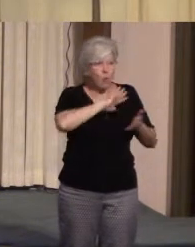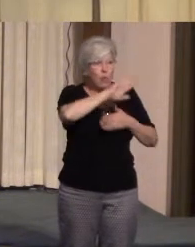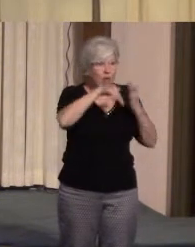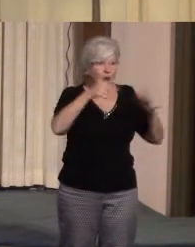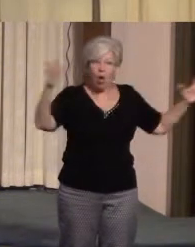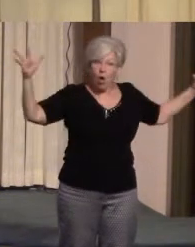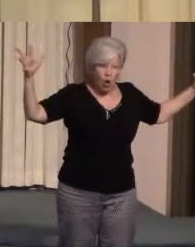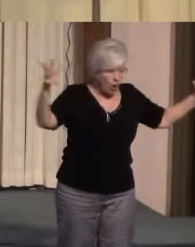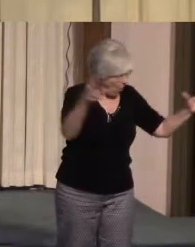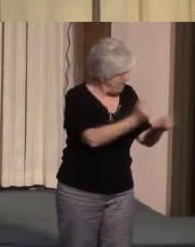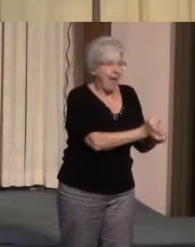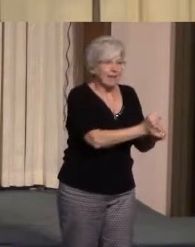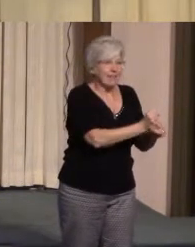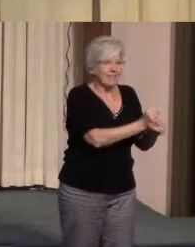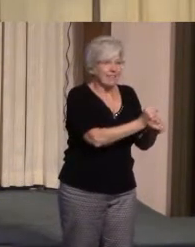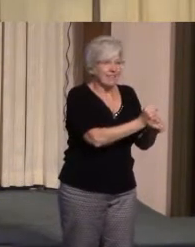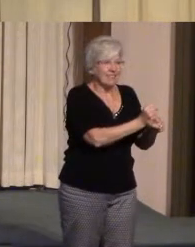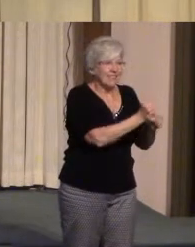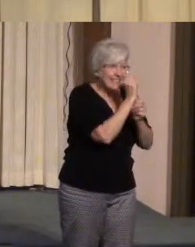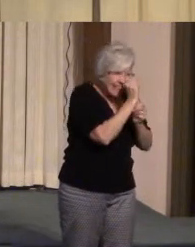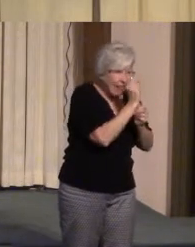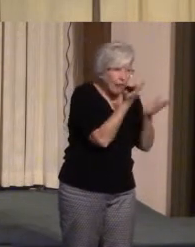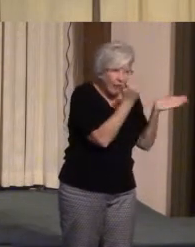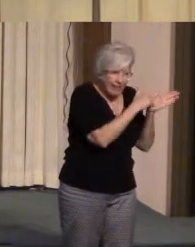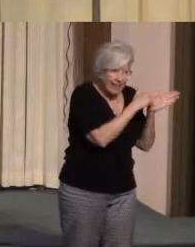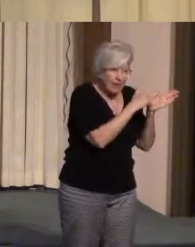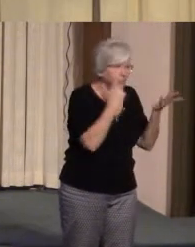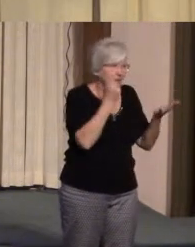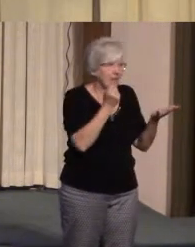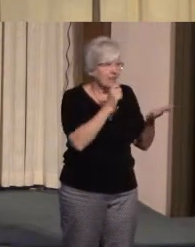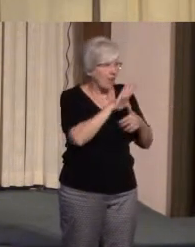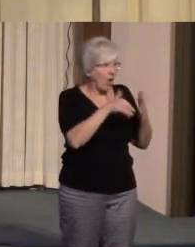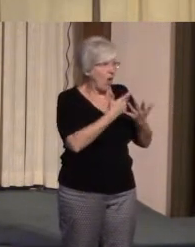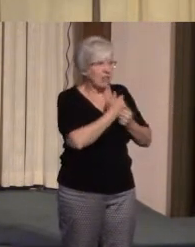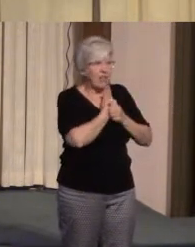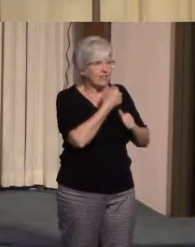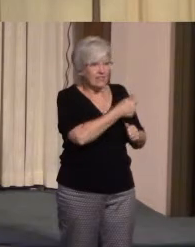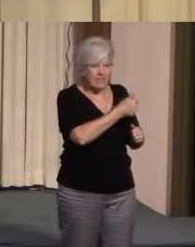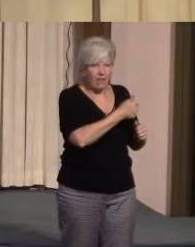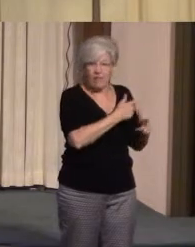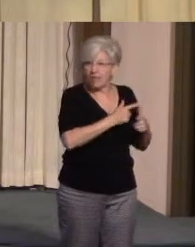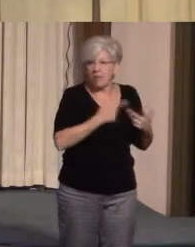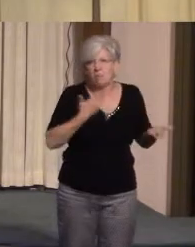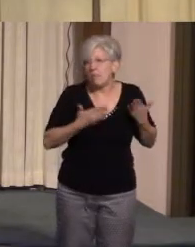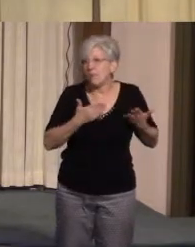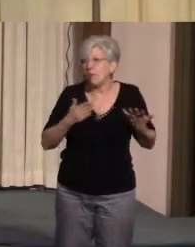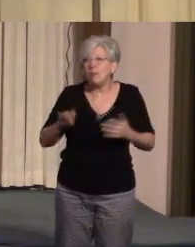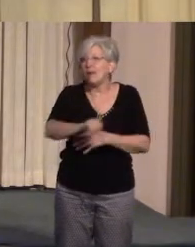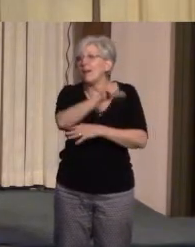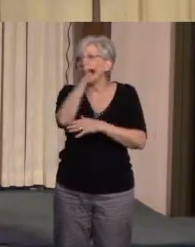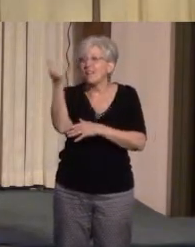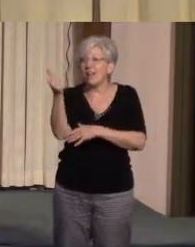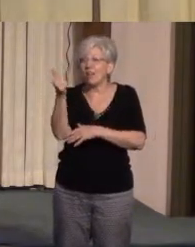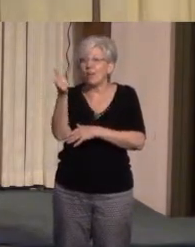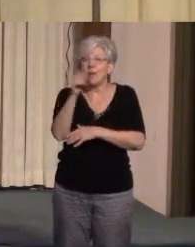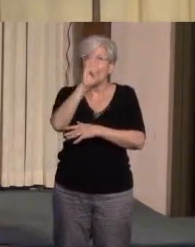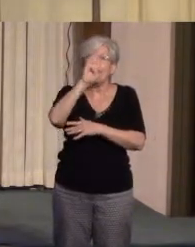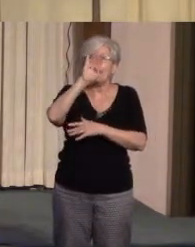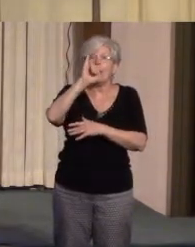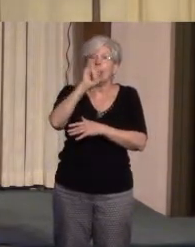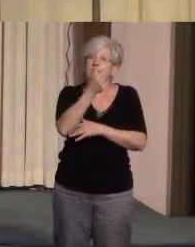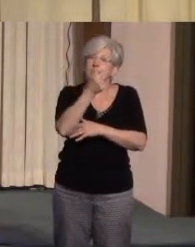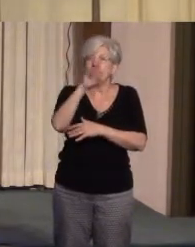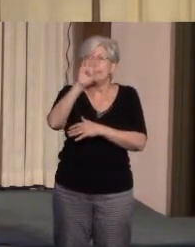back together because it all loves itself and each other, right? And at that point, there's probably going to be another Big Bang and we'll